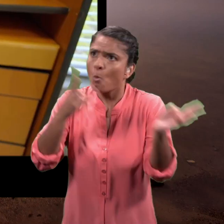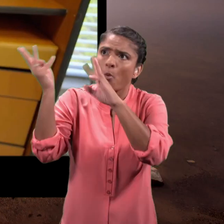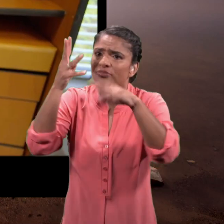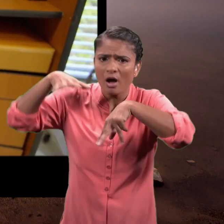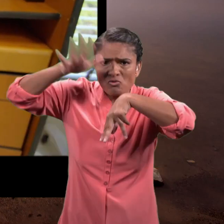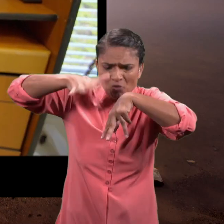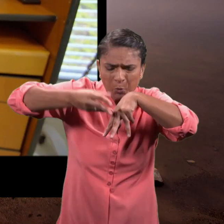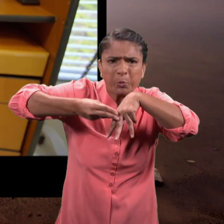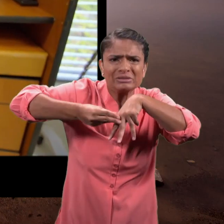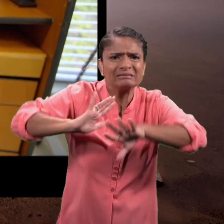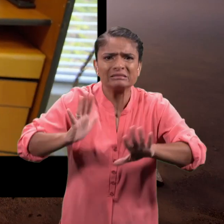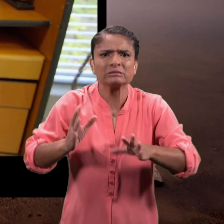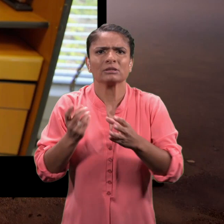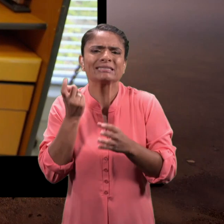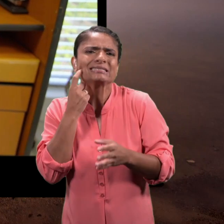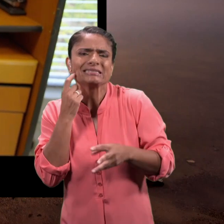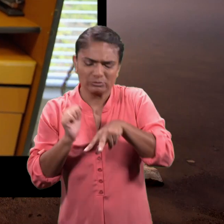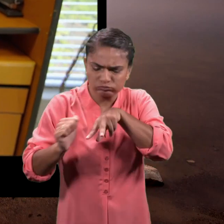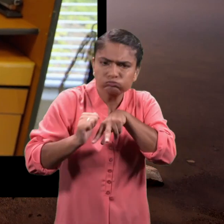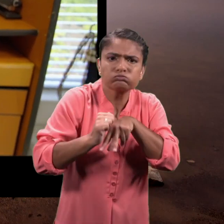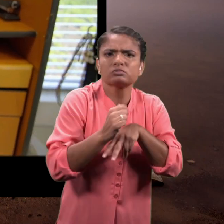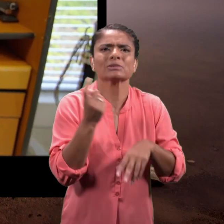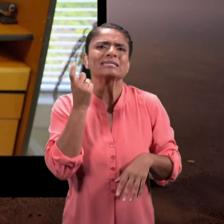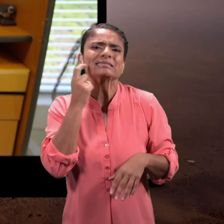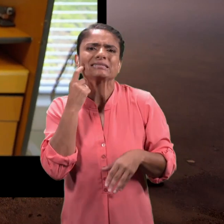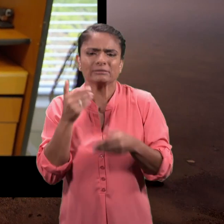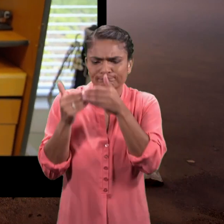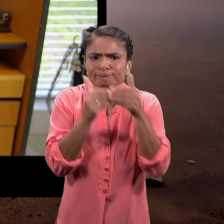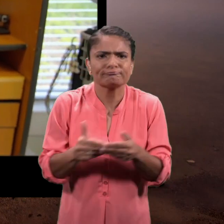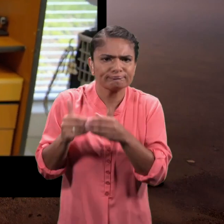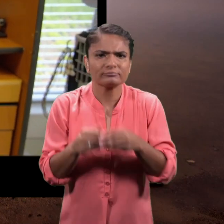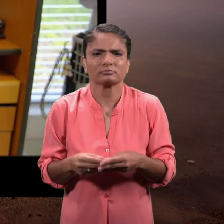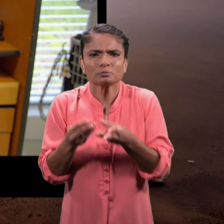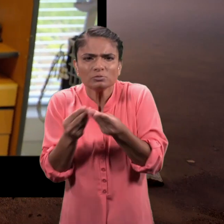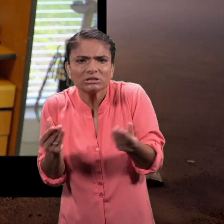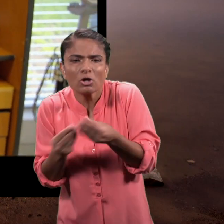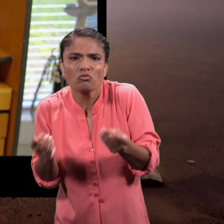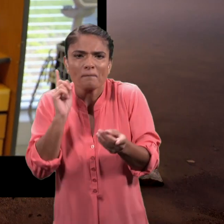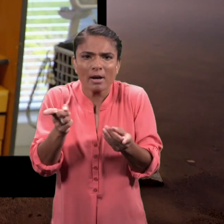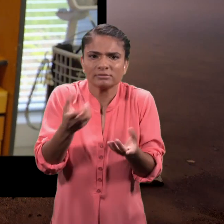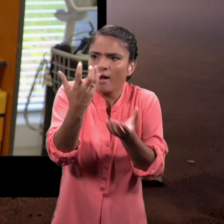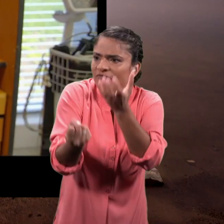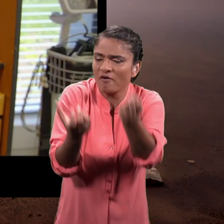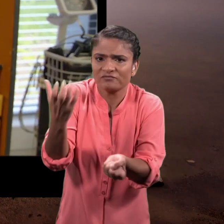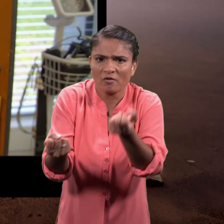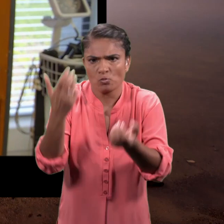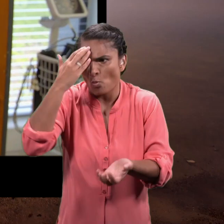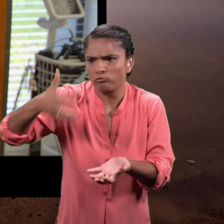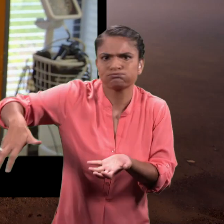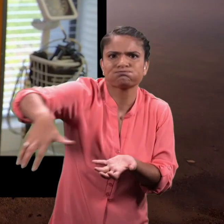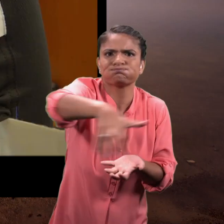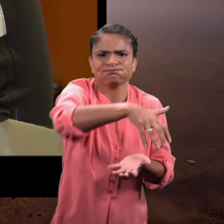weather-friendly, easy to wash, cost-effective, and the material should be readily available,